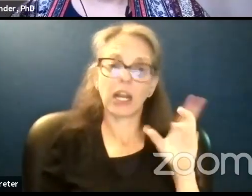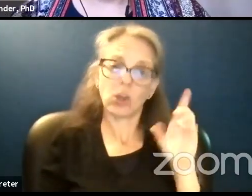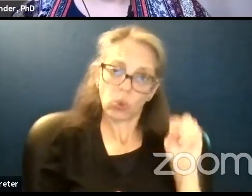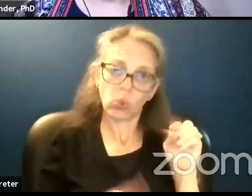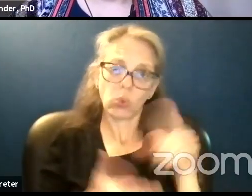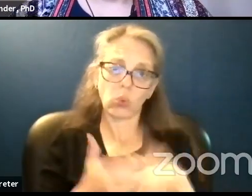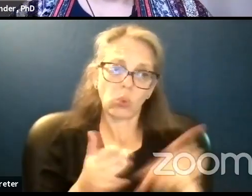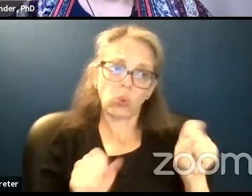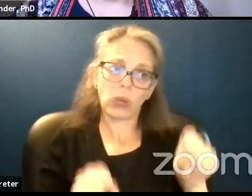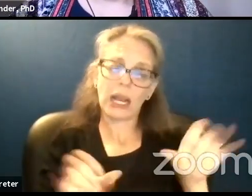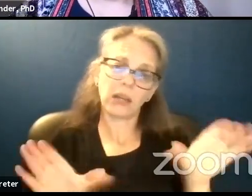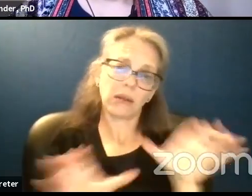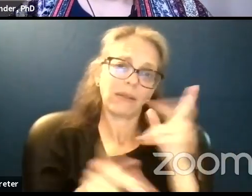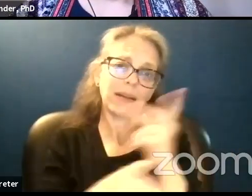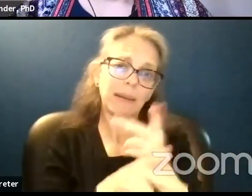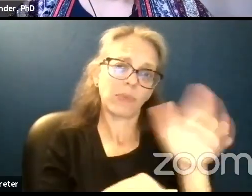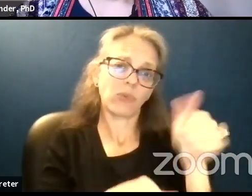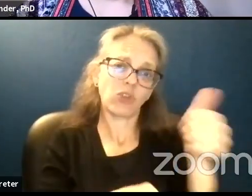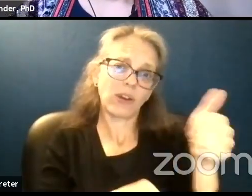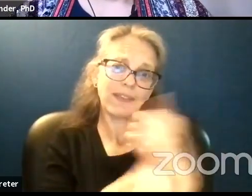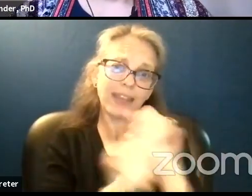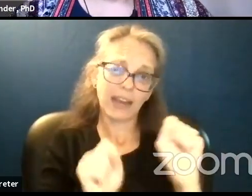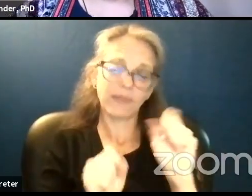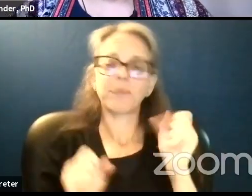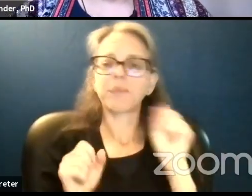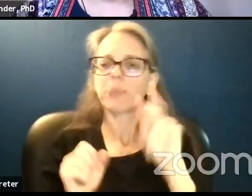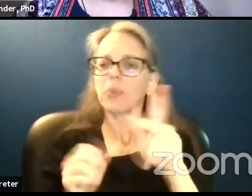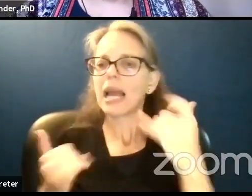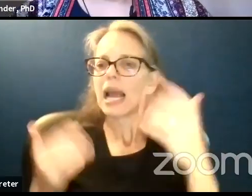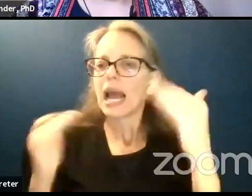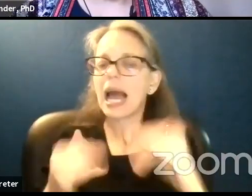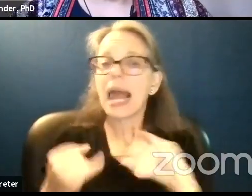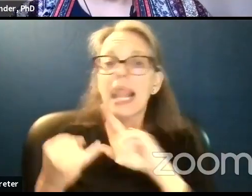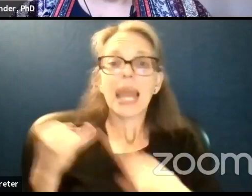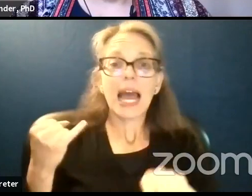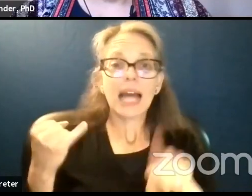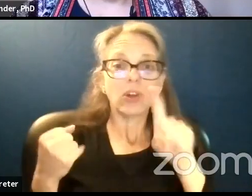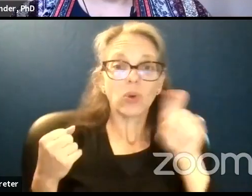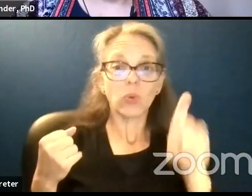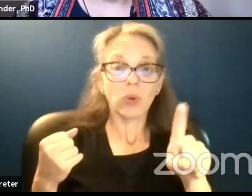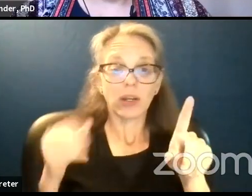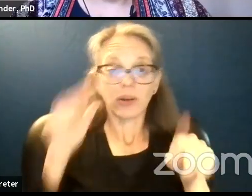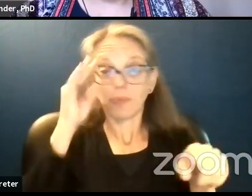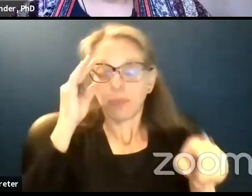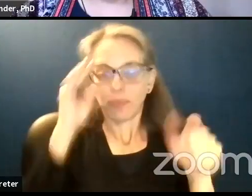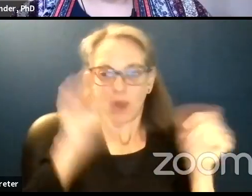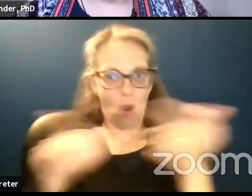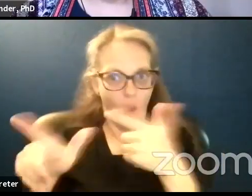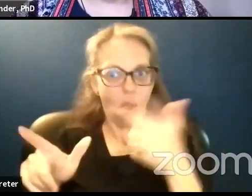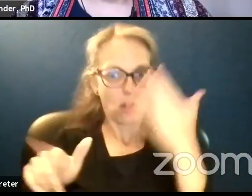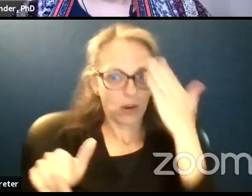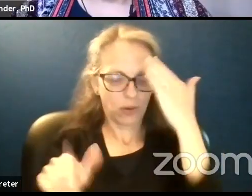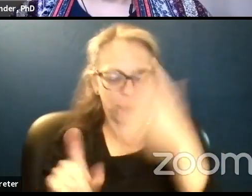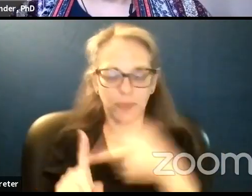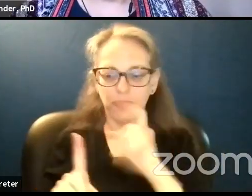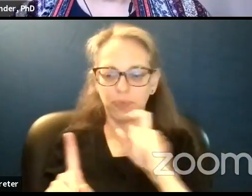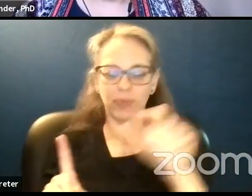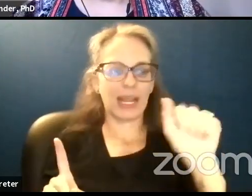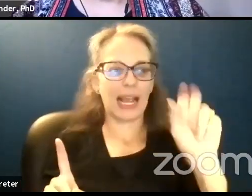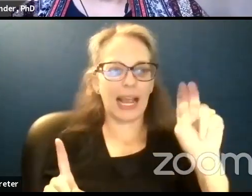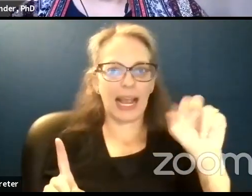safer. Okay, last question. Everybody had this question. It came from